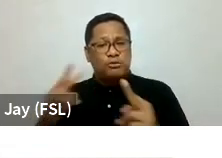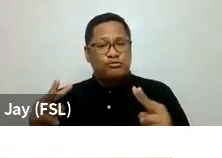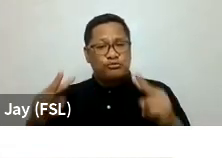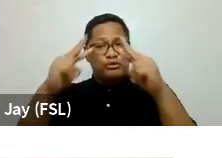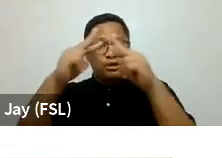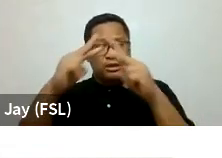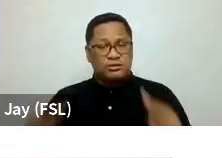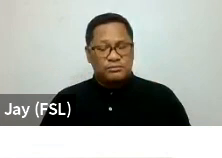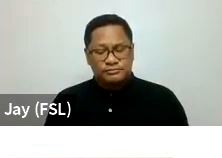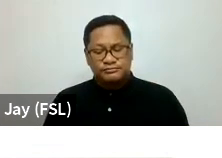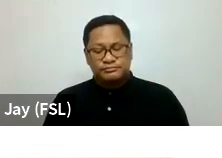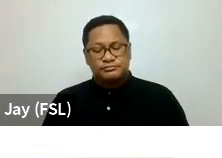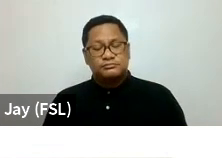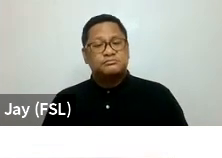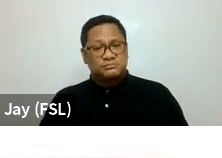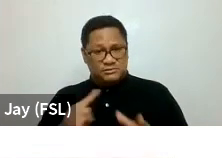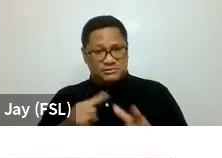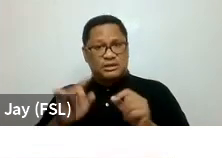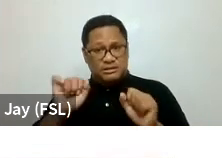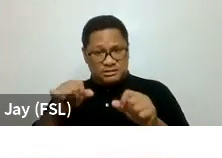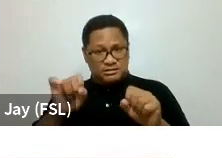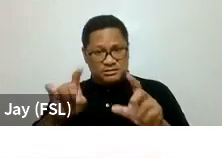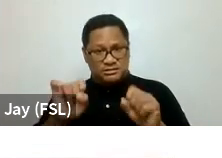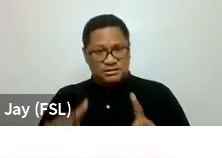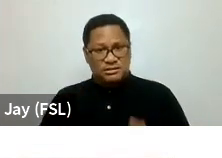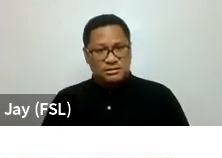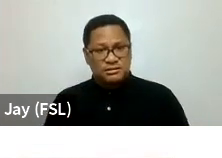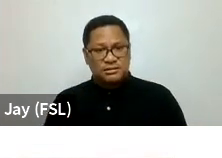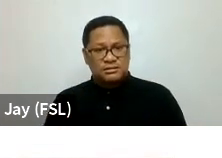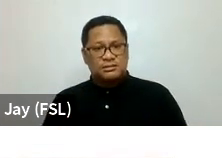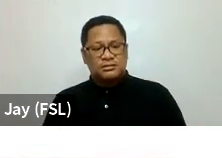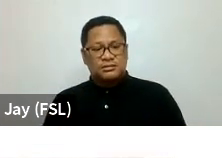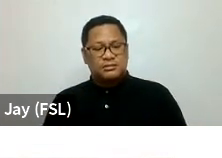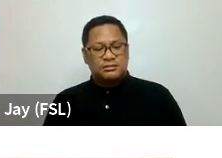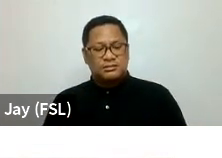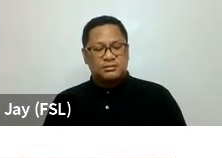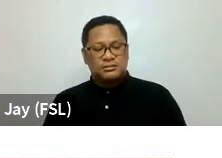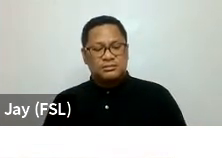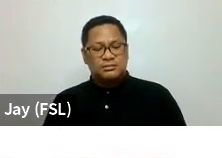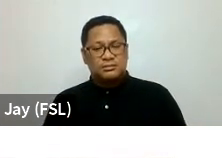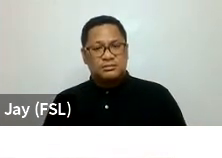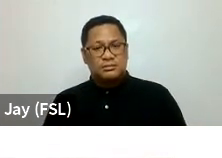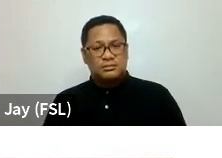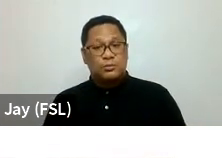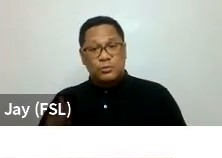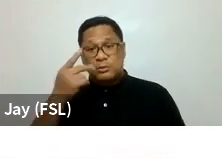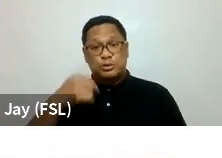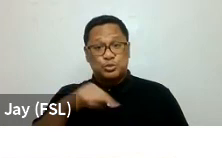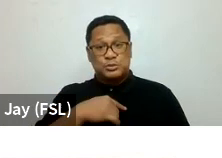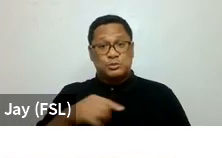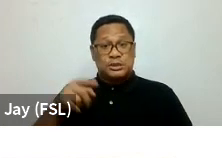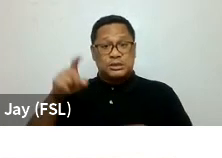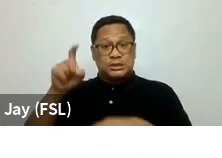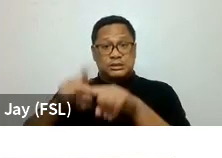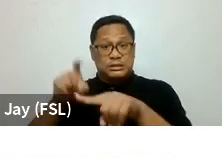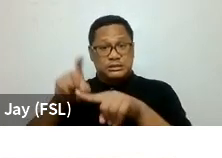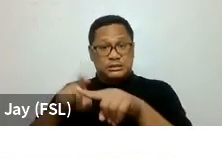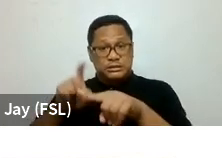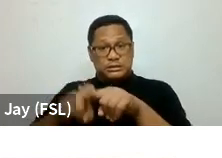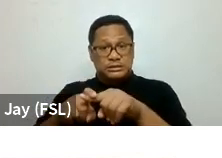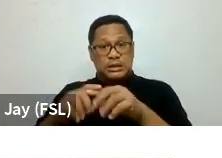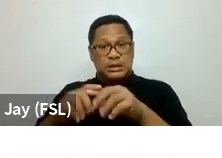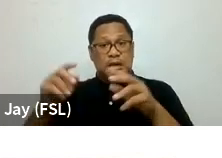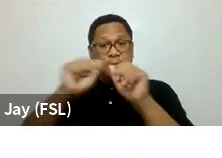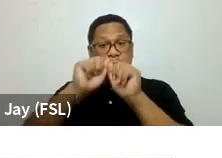volcano? Can I sell it? Okay. Kasi in our, we were renting an apartment in Kamuning.